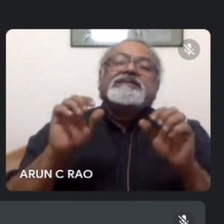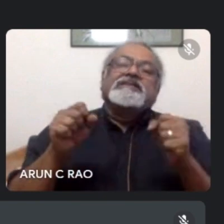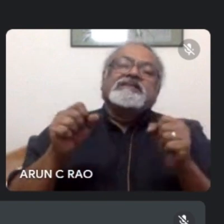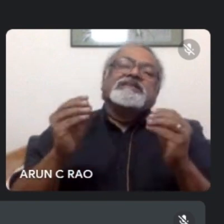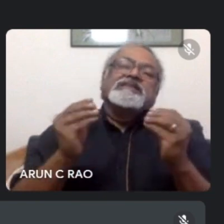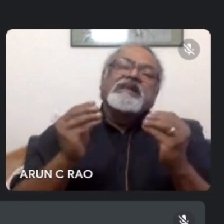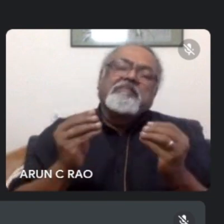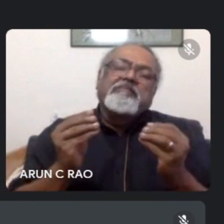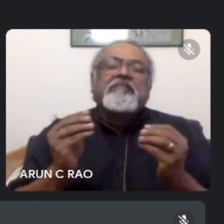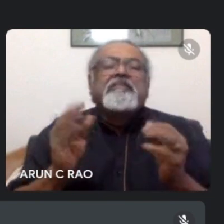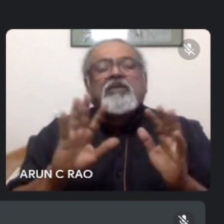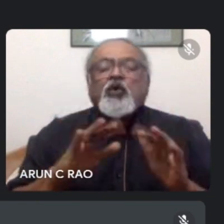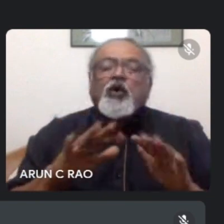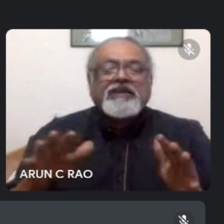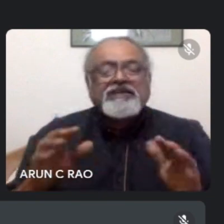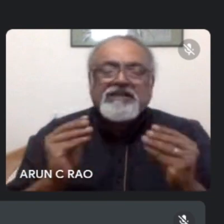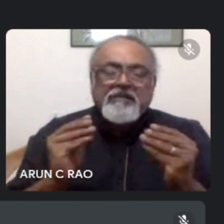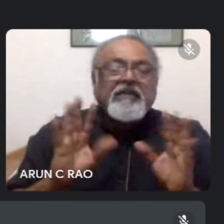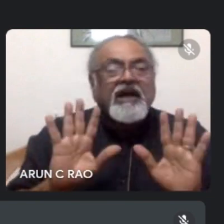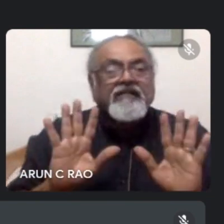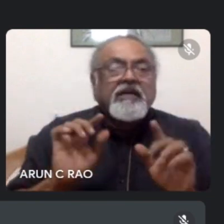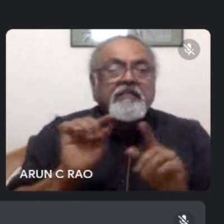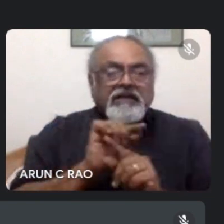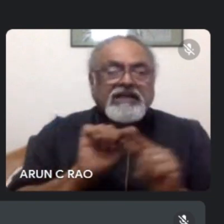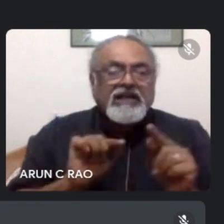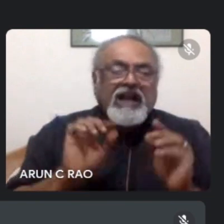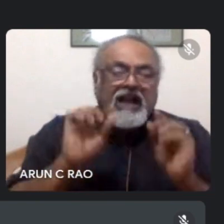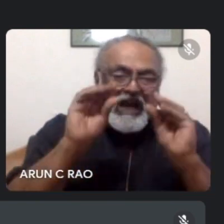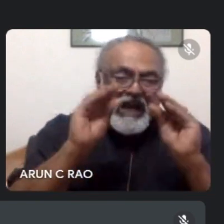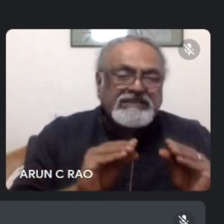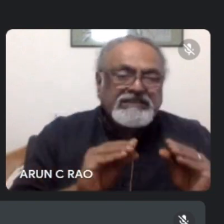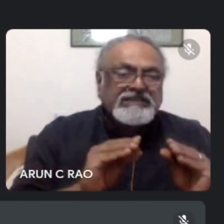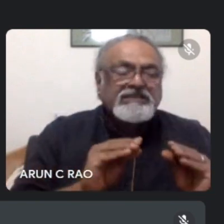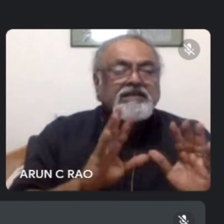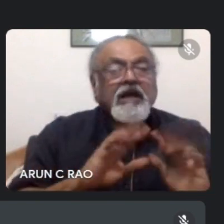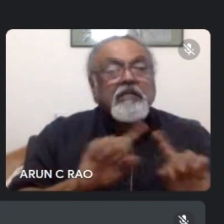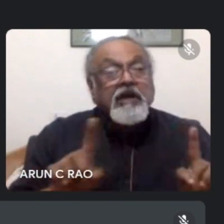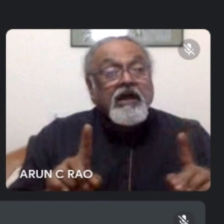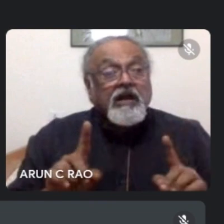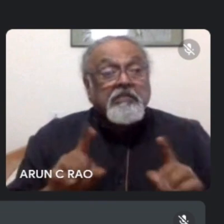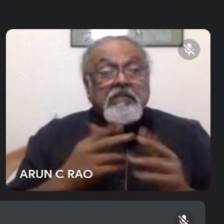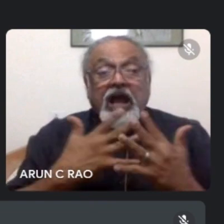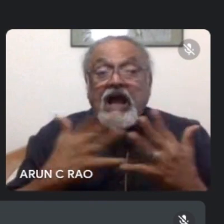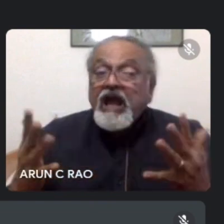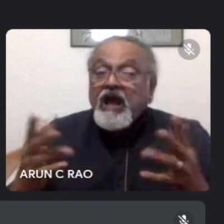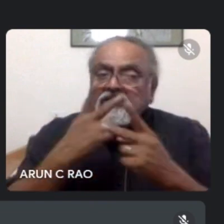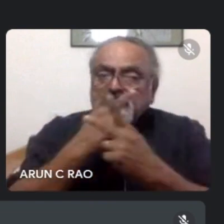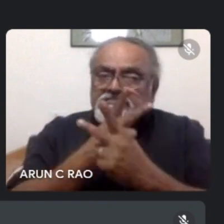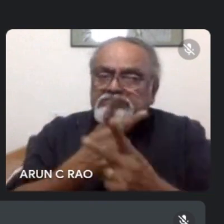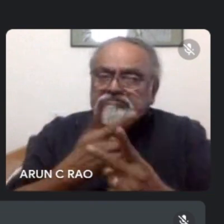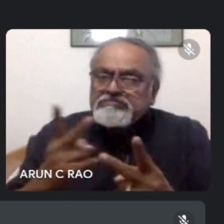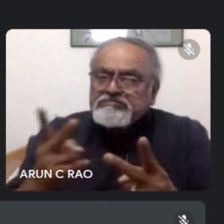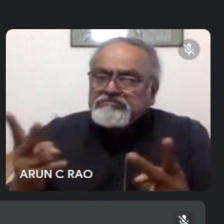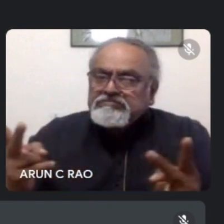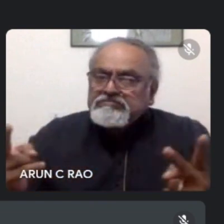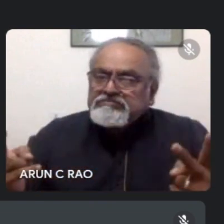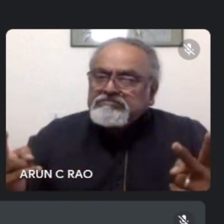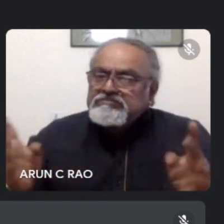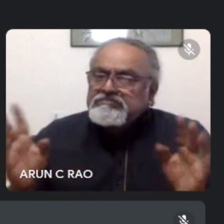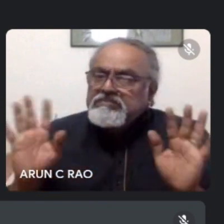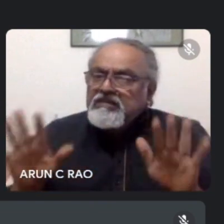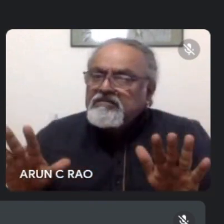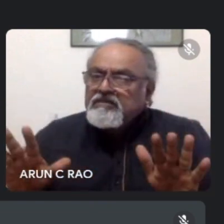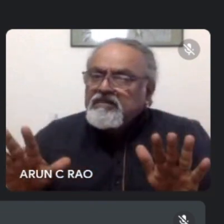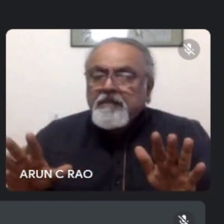normalcy, but still today we see so many places that the fact that a person